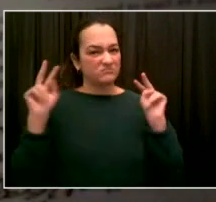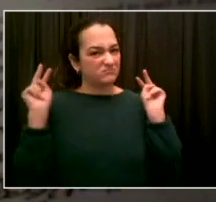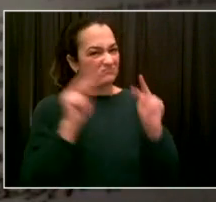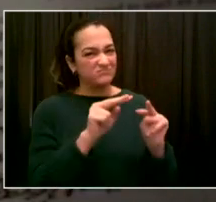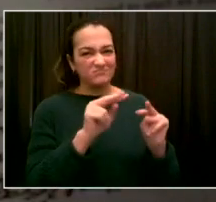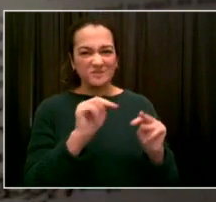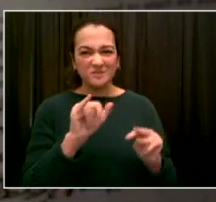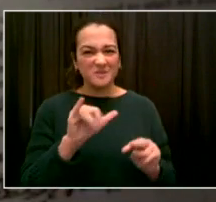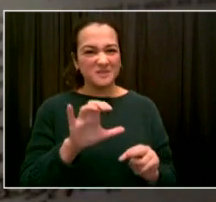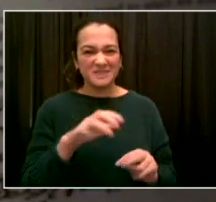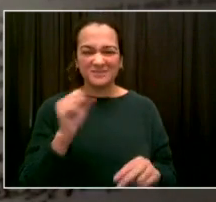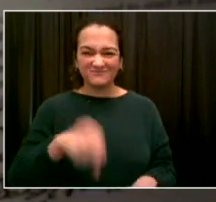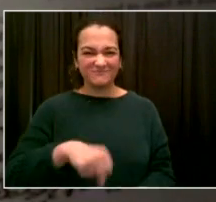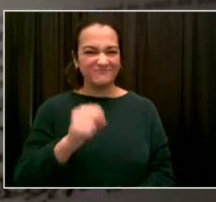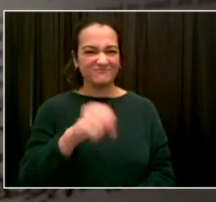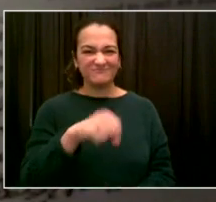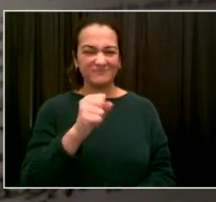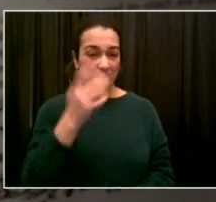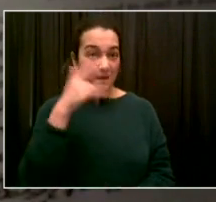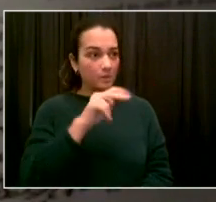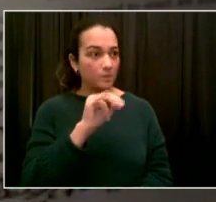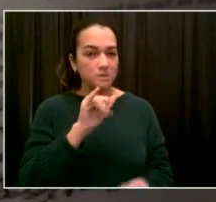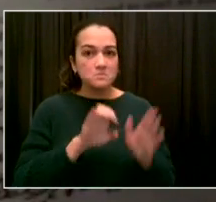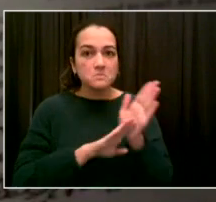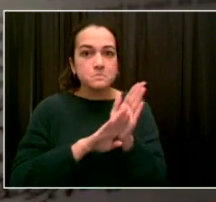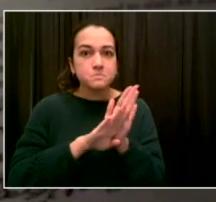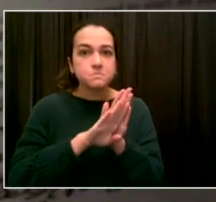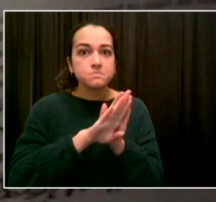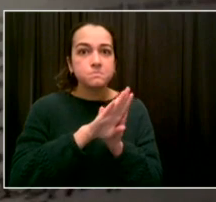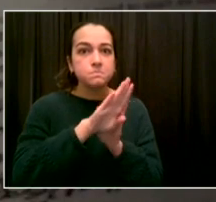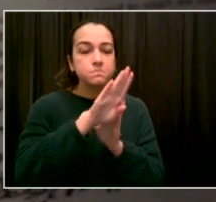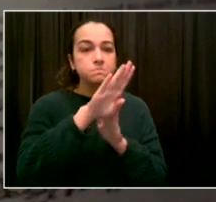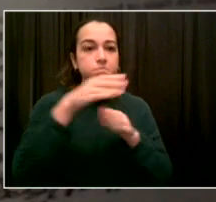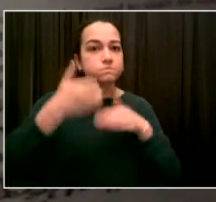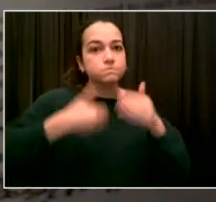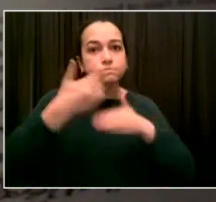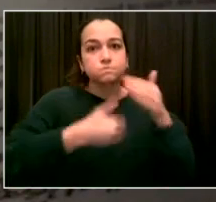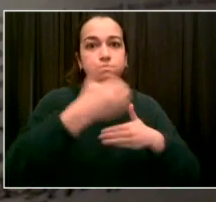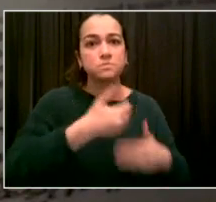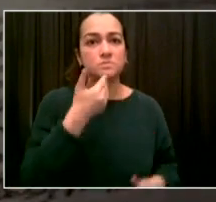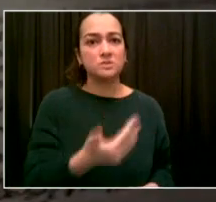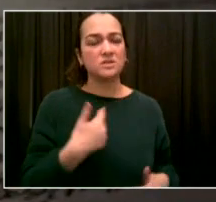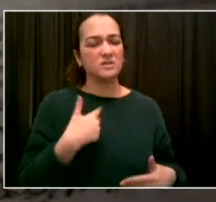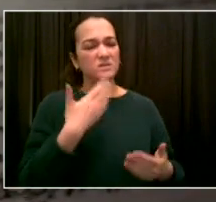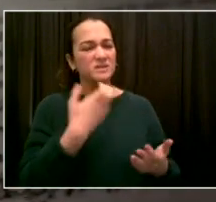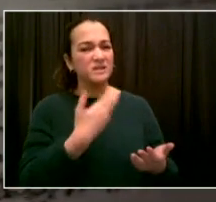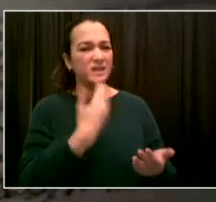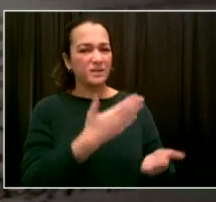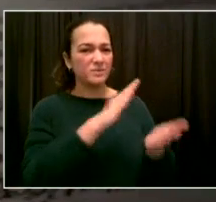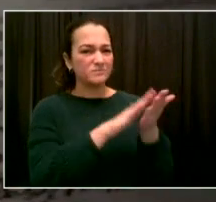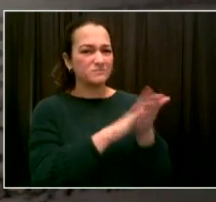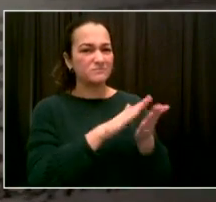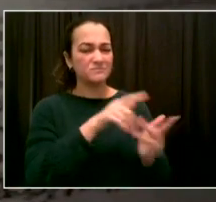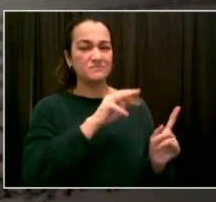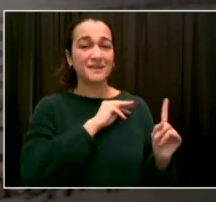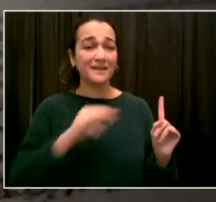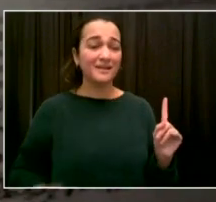there. And thank you so much for this ruling today. Look, this comes at just the right moment. What we've seen over the